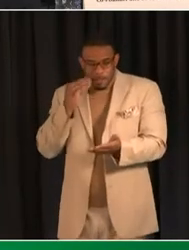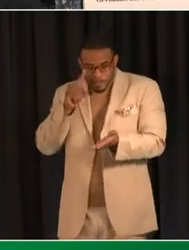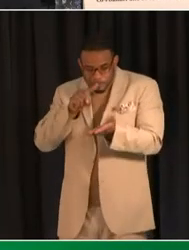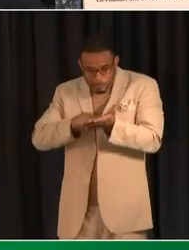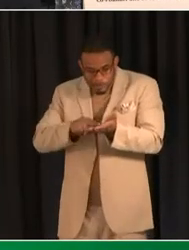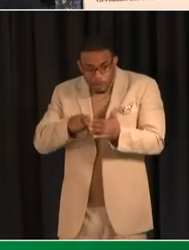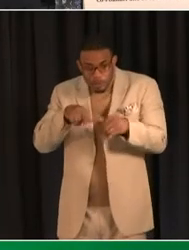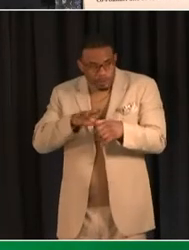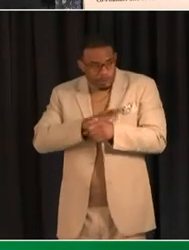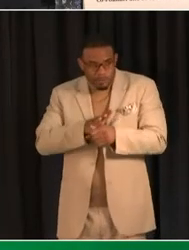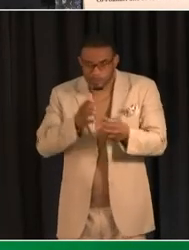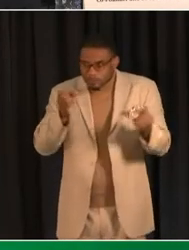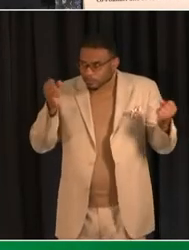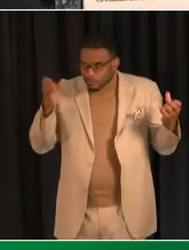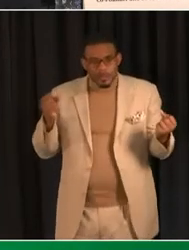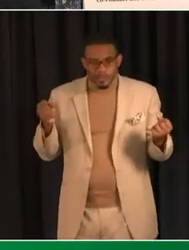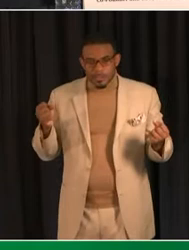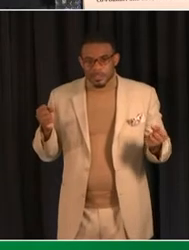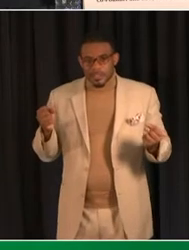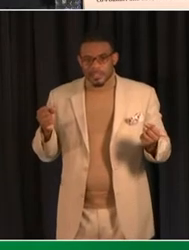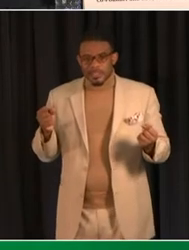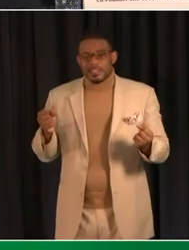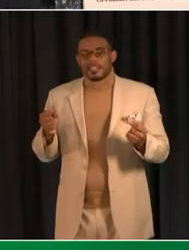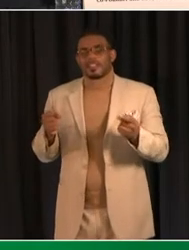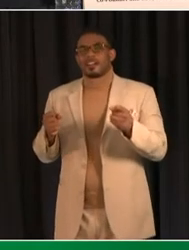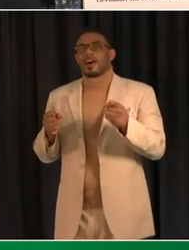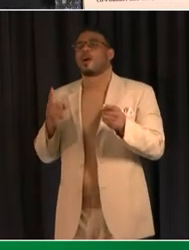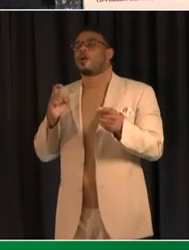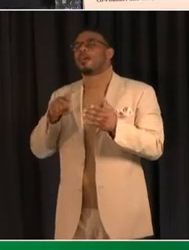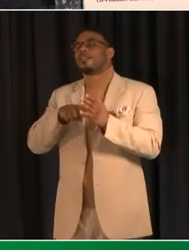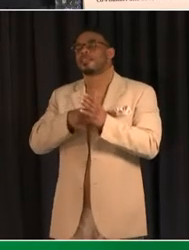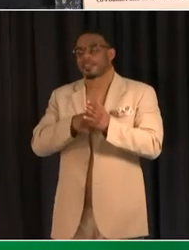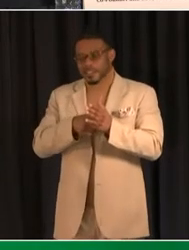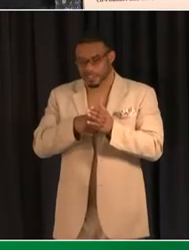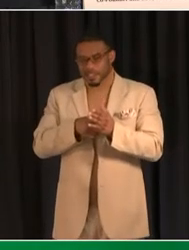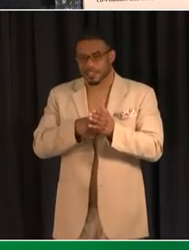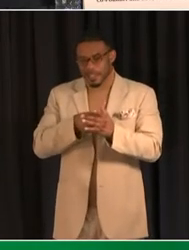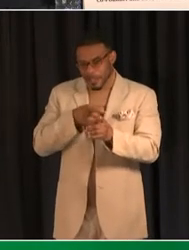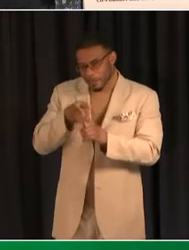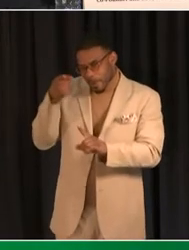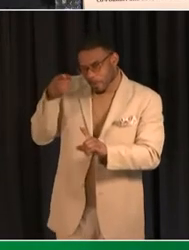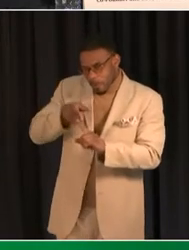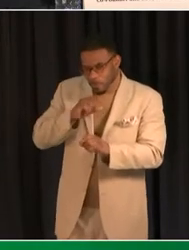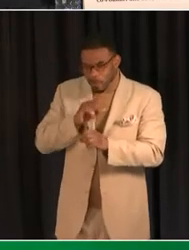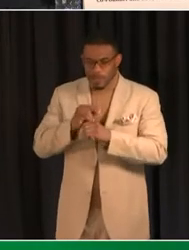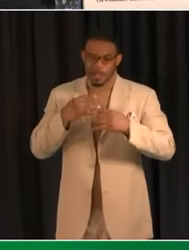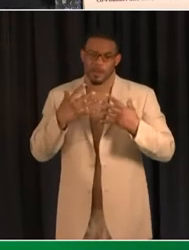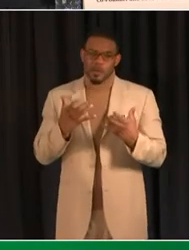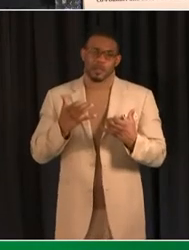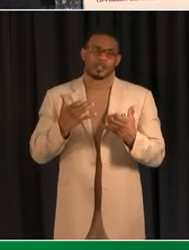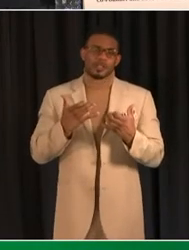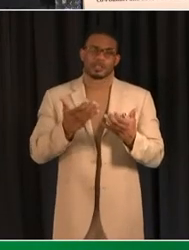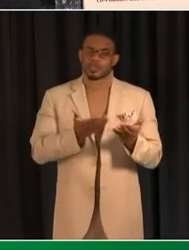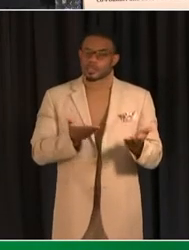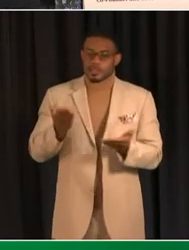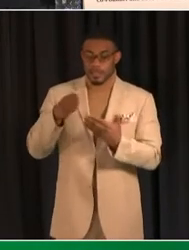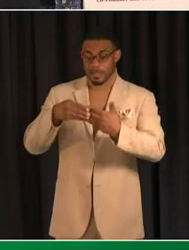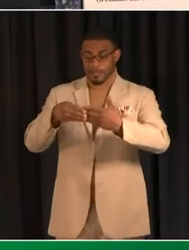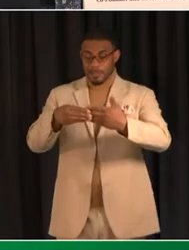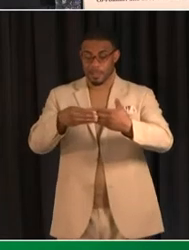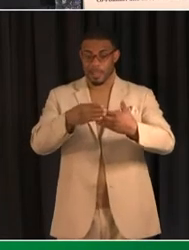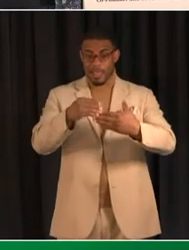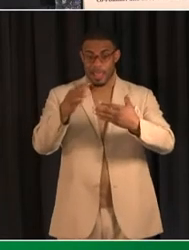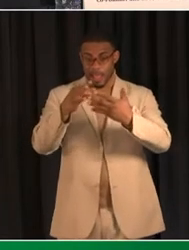our experiences during this 2.5-year journey, one of the key main points that we really like to showcase